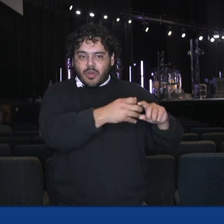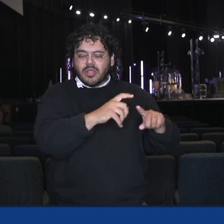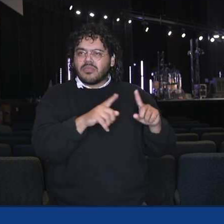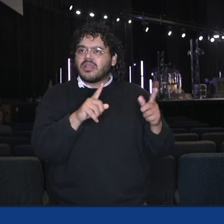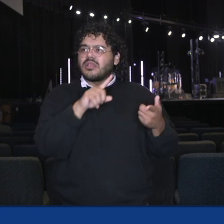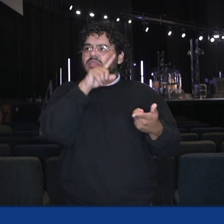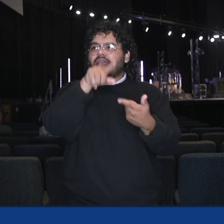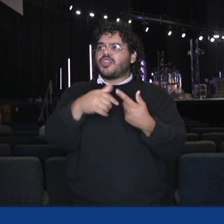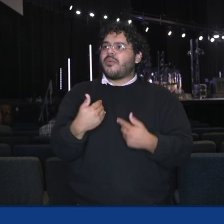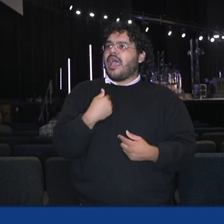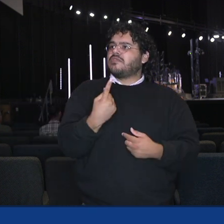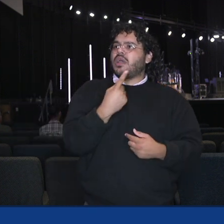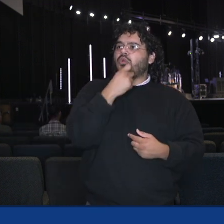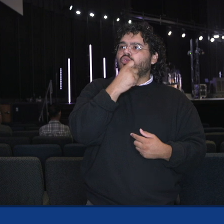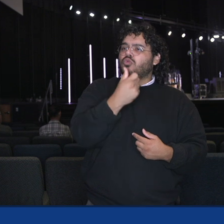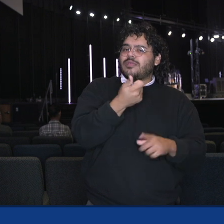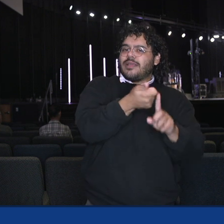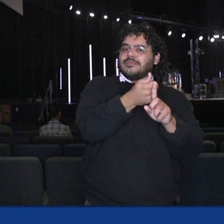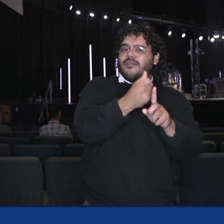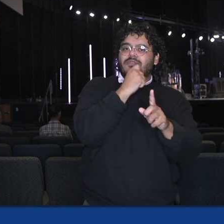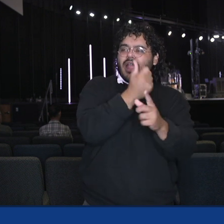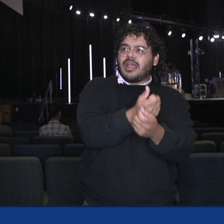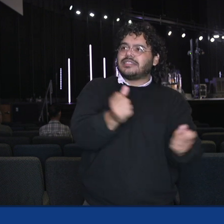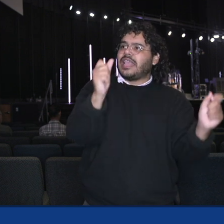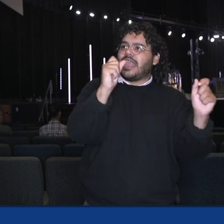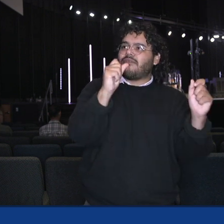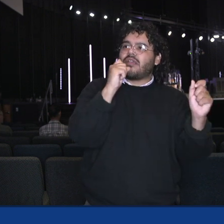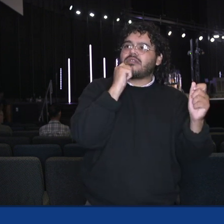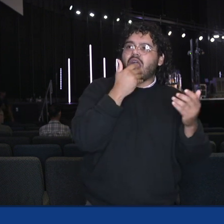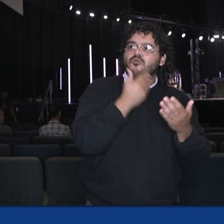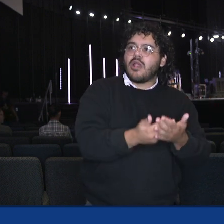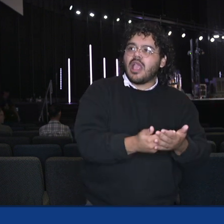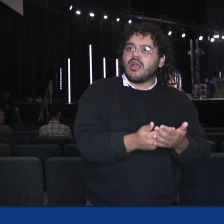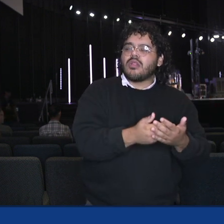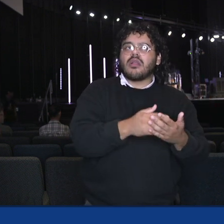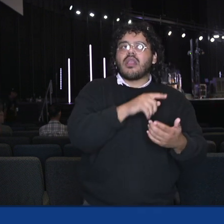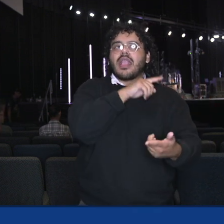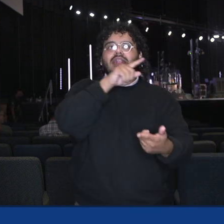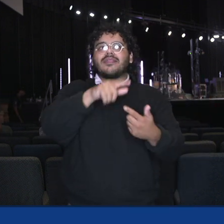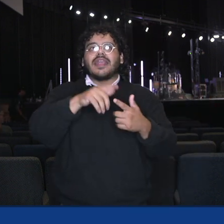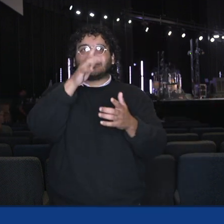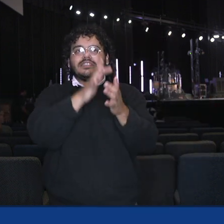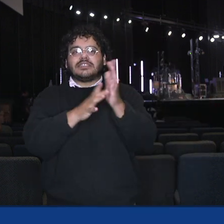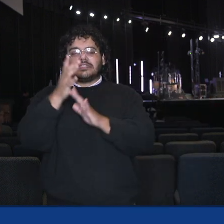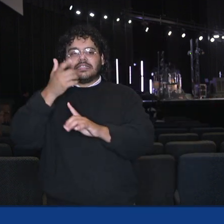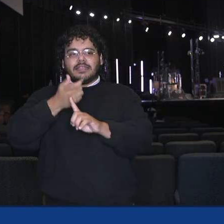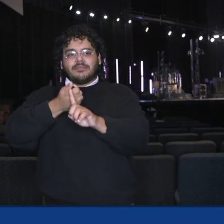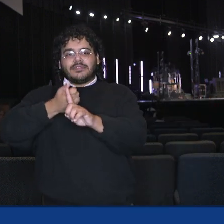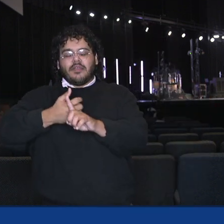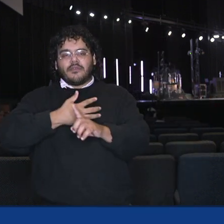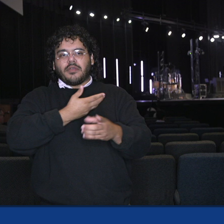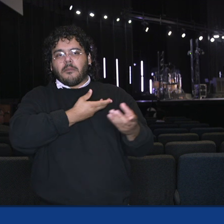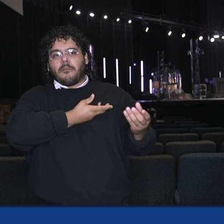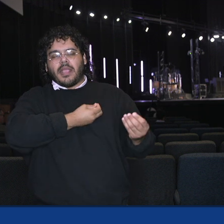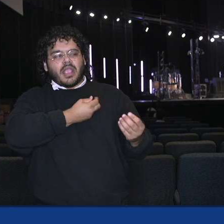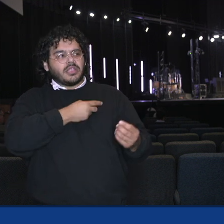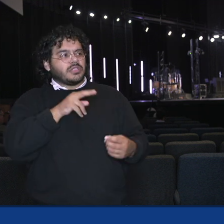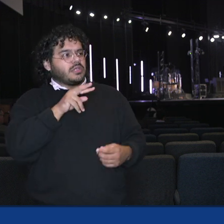And then you have this compassion of Jesus. And one of the things that I think so often as followers of Jesus that we need to do,